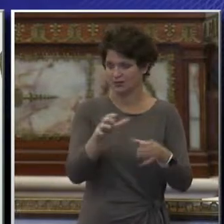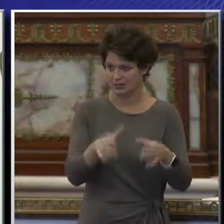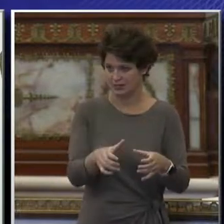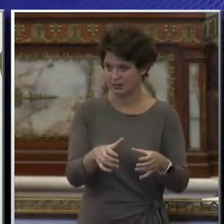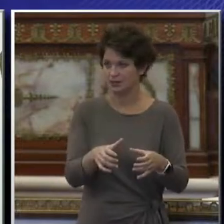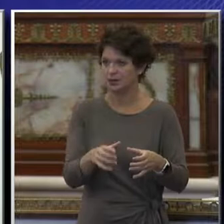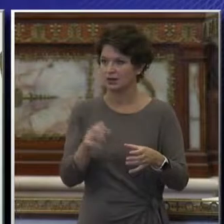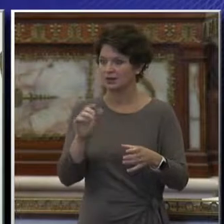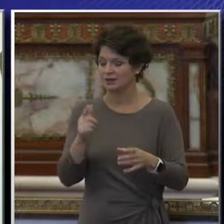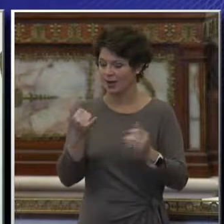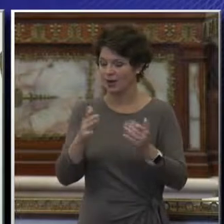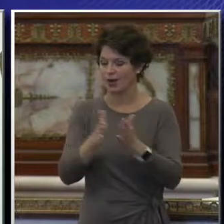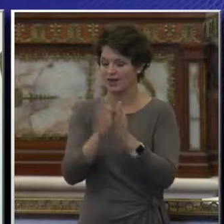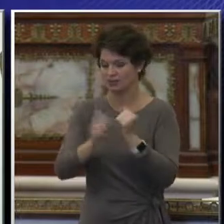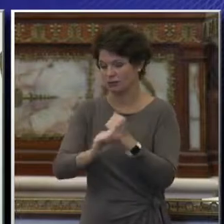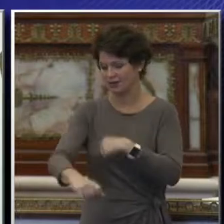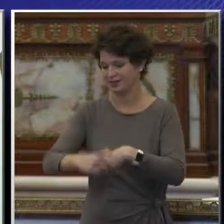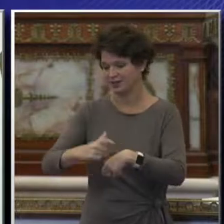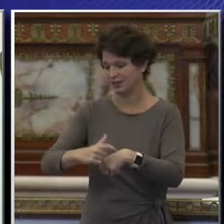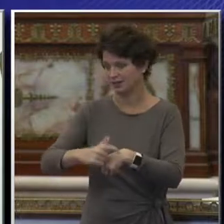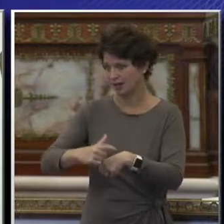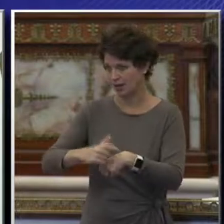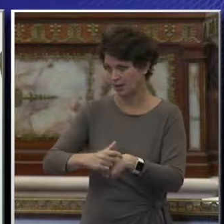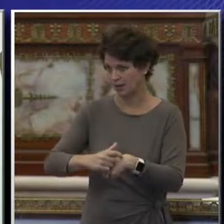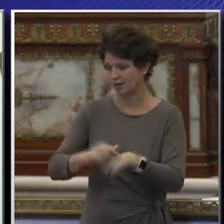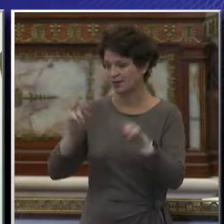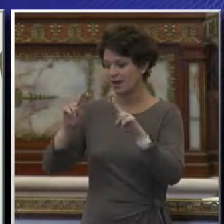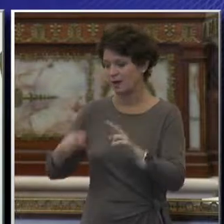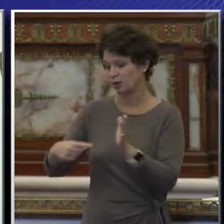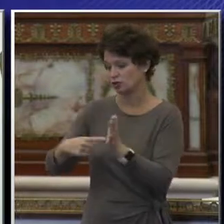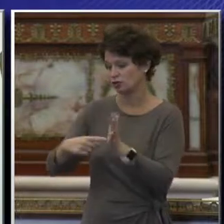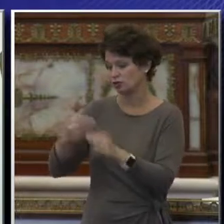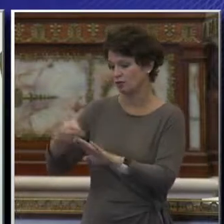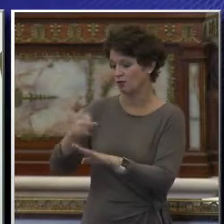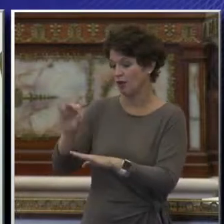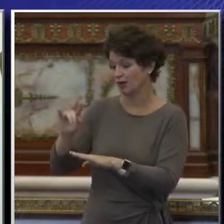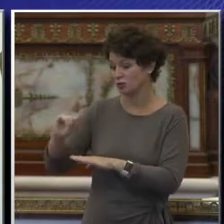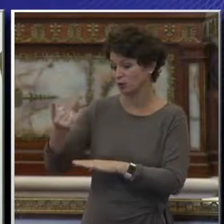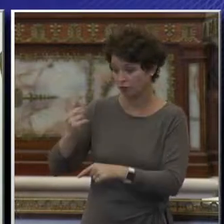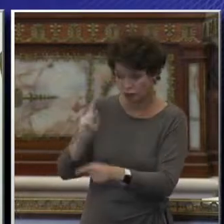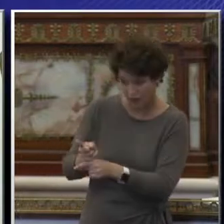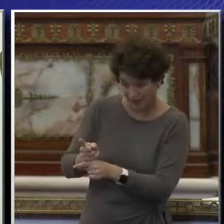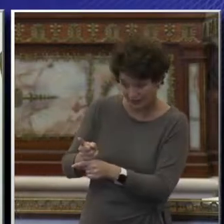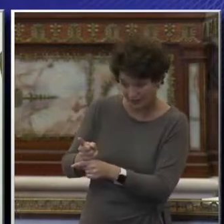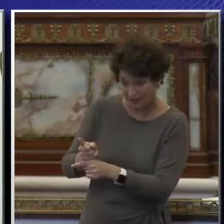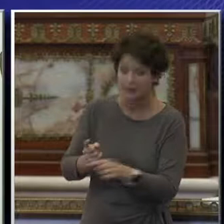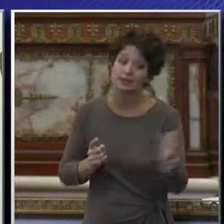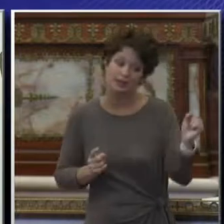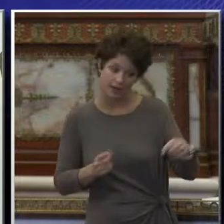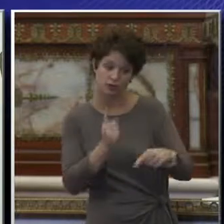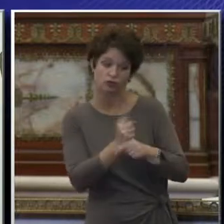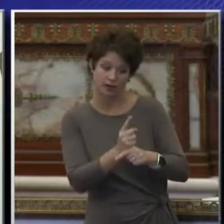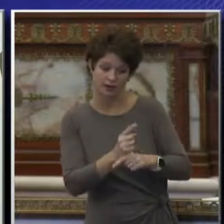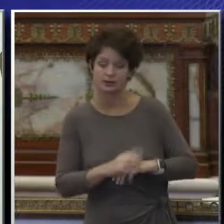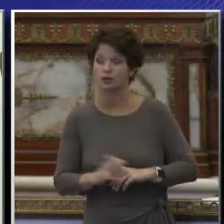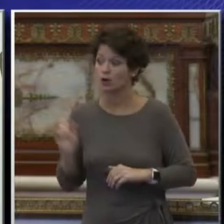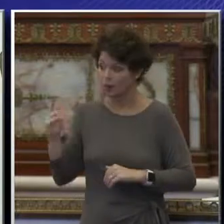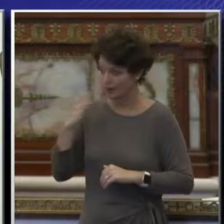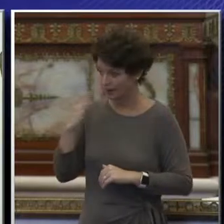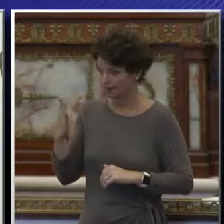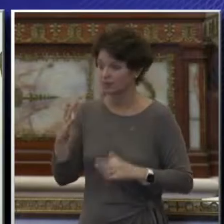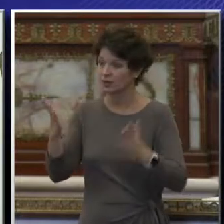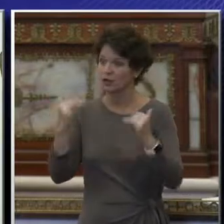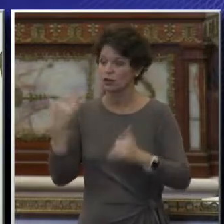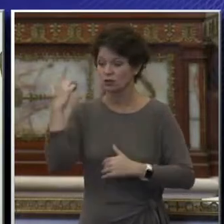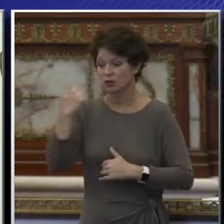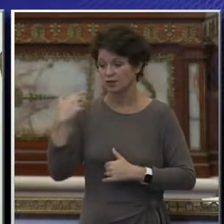this is asking for an extension of that, and the application is due by October 1st, correct? That's correct. Right, and so the